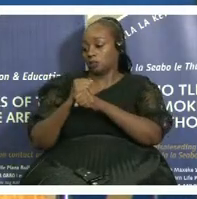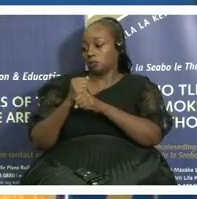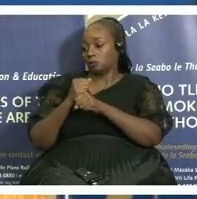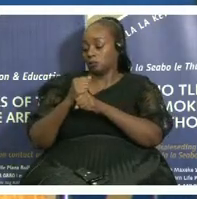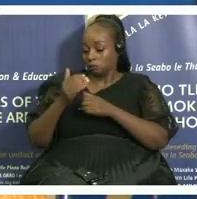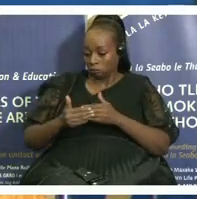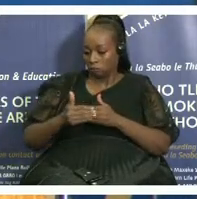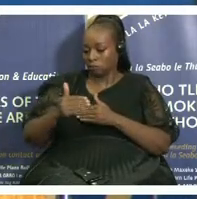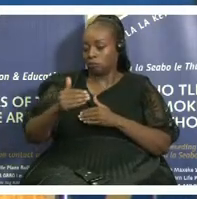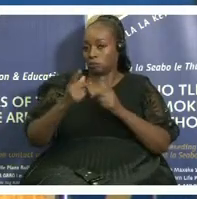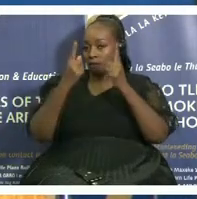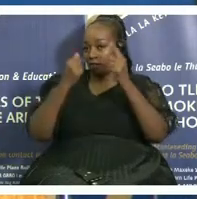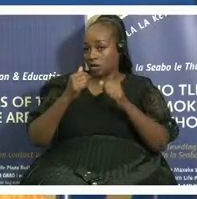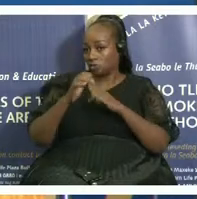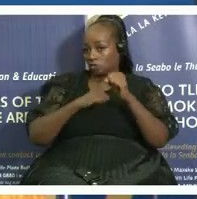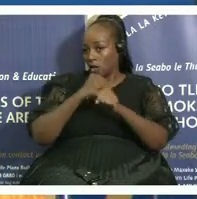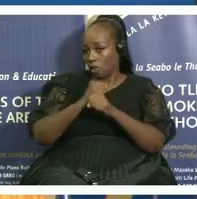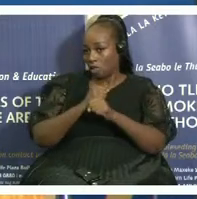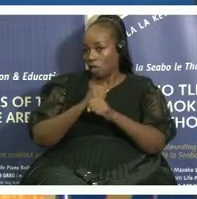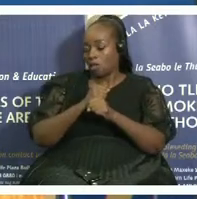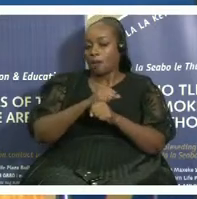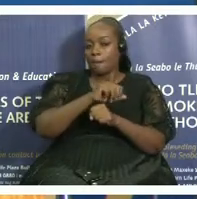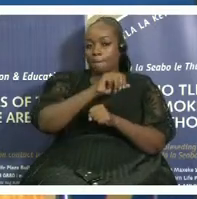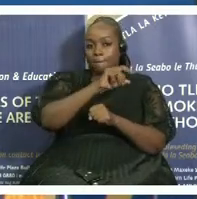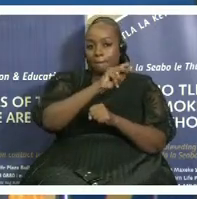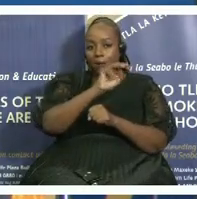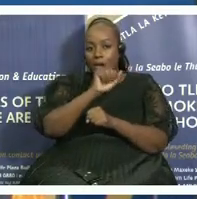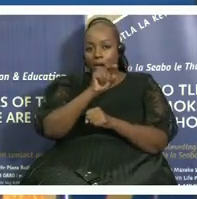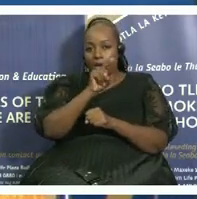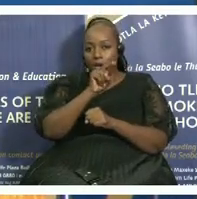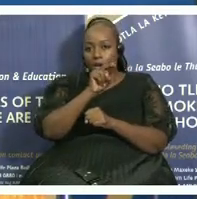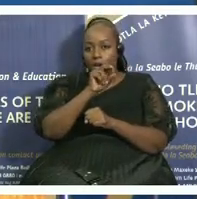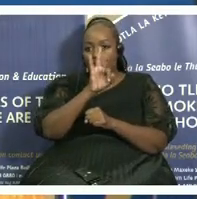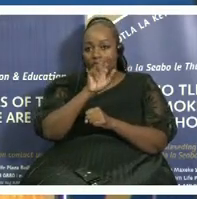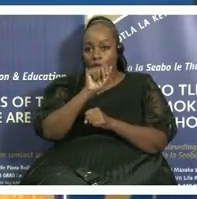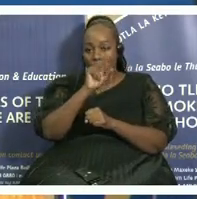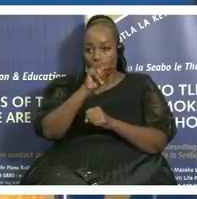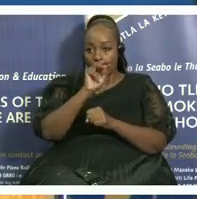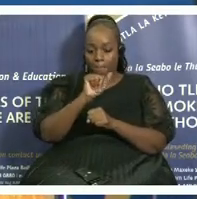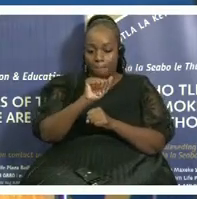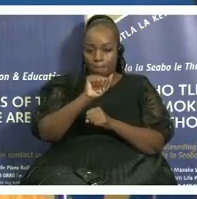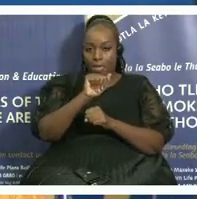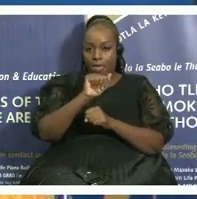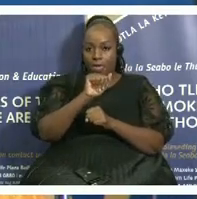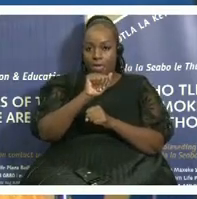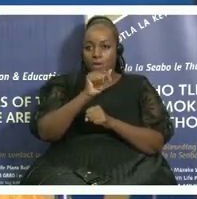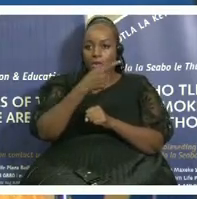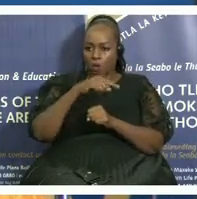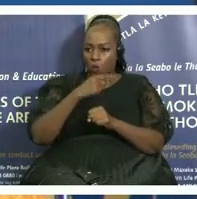Mafube Hospital upgrade, ophthalmology and optometry unit at the National District